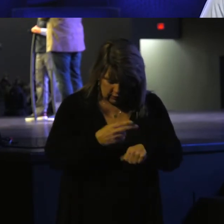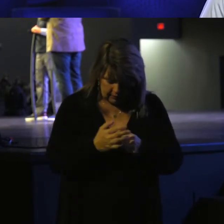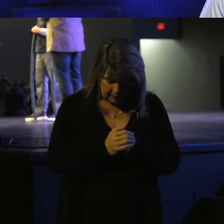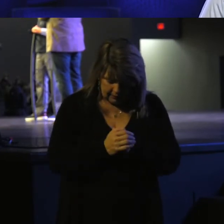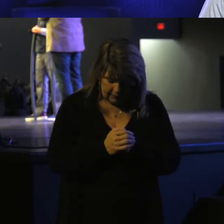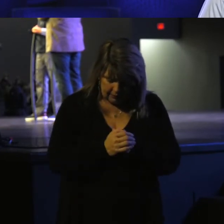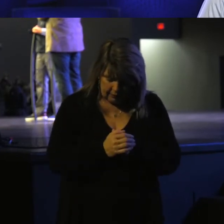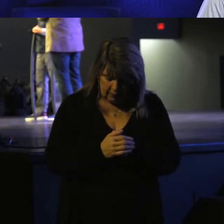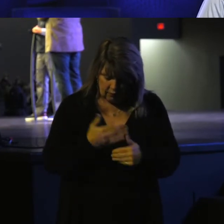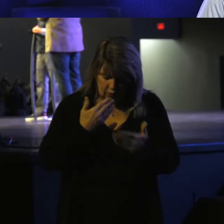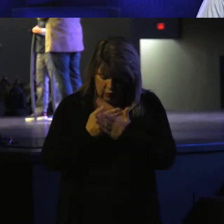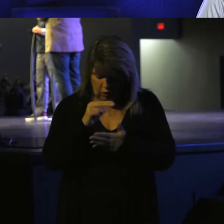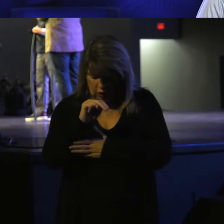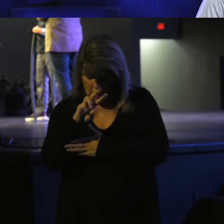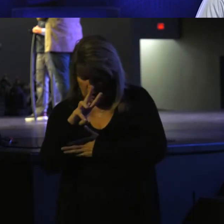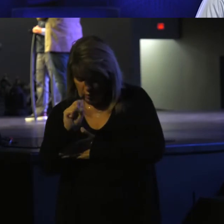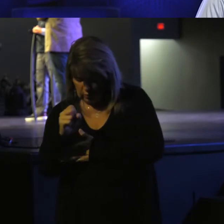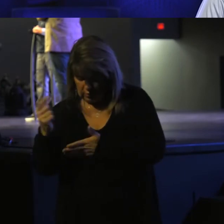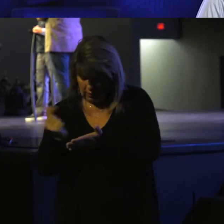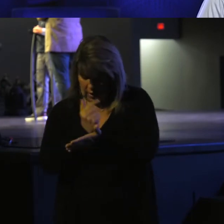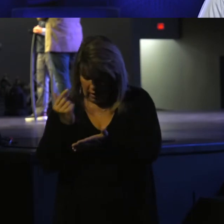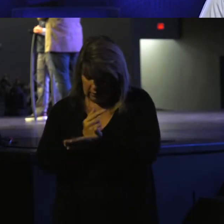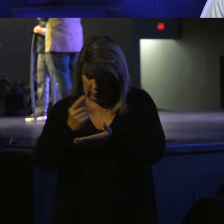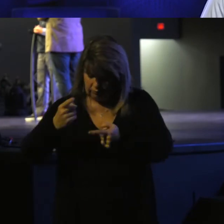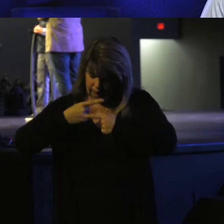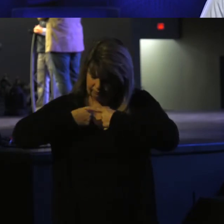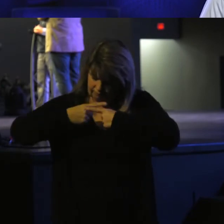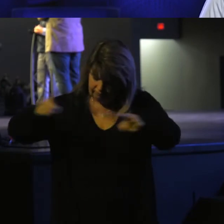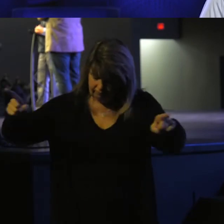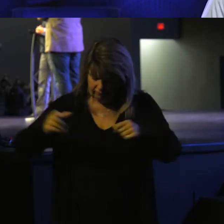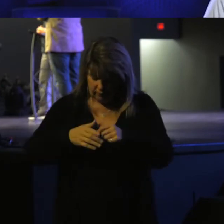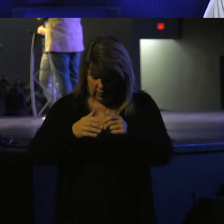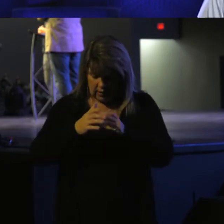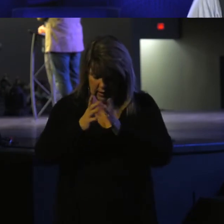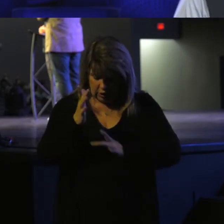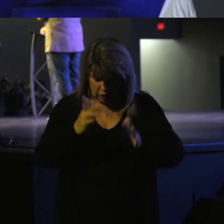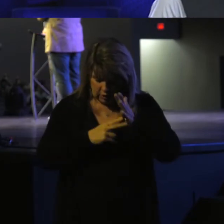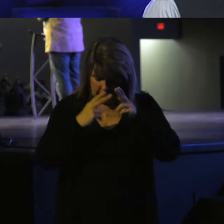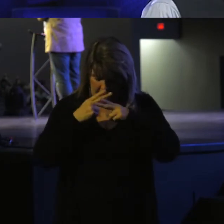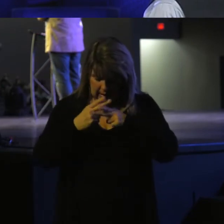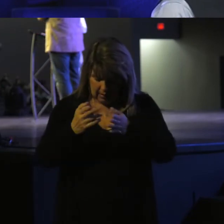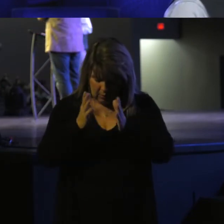the good news of the gospel. We pray in Jesus' name.